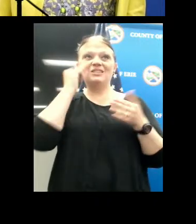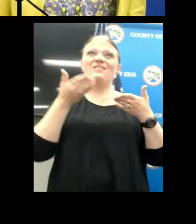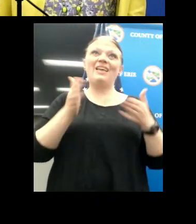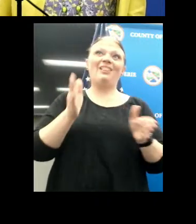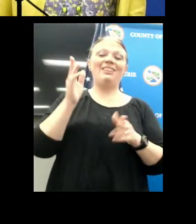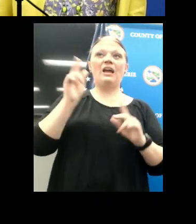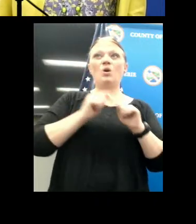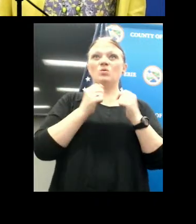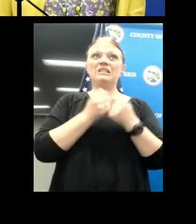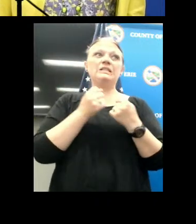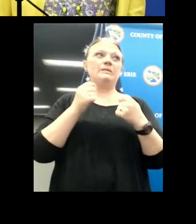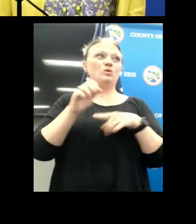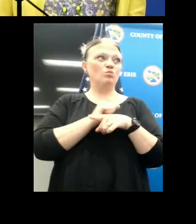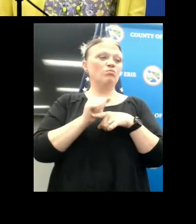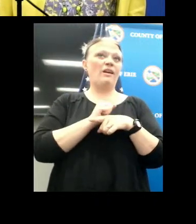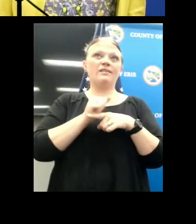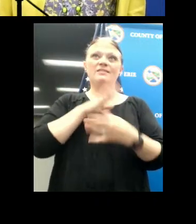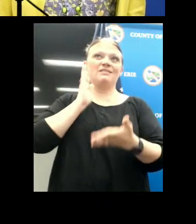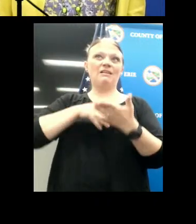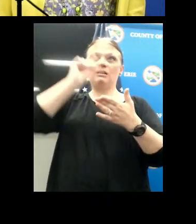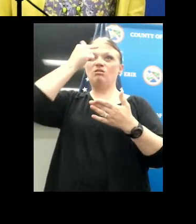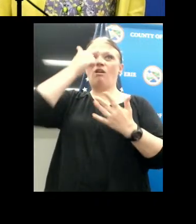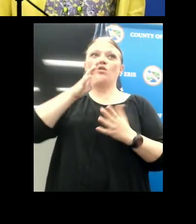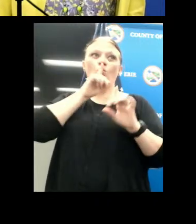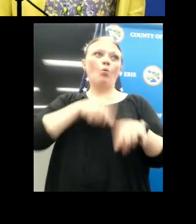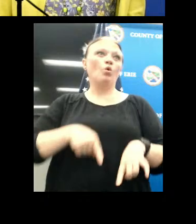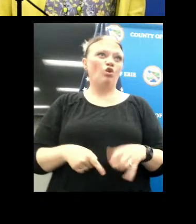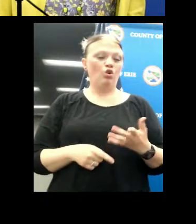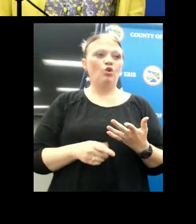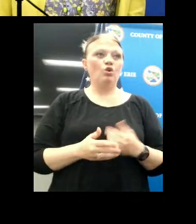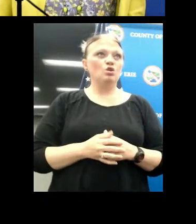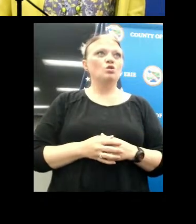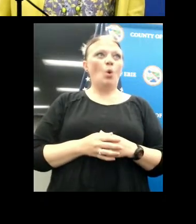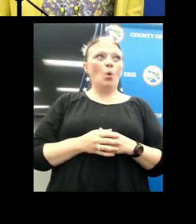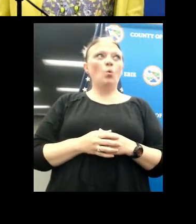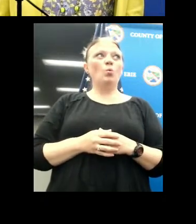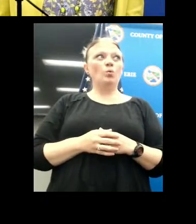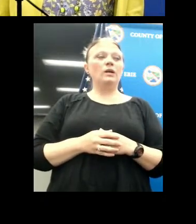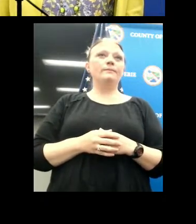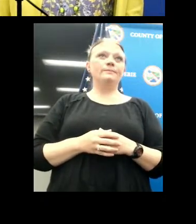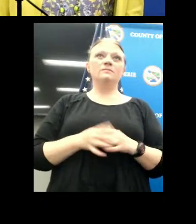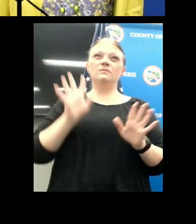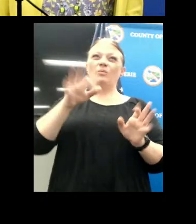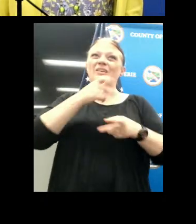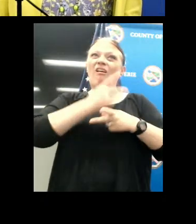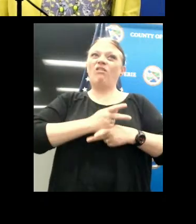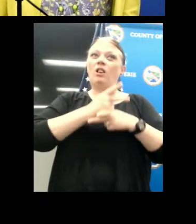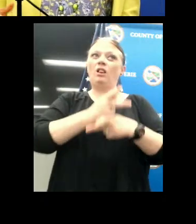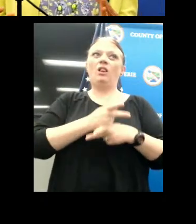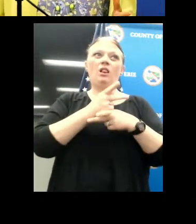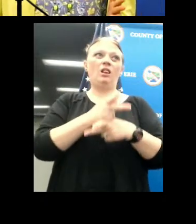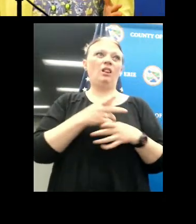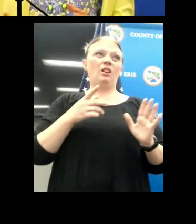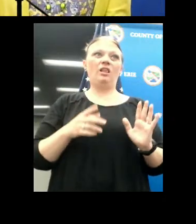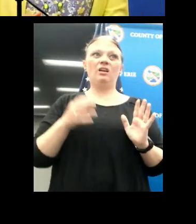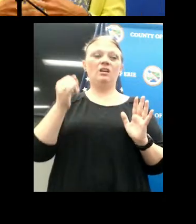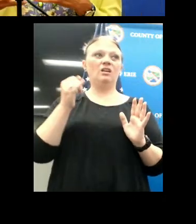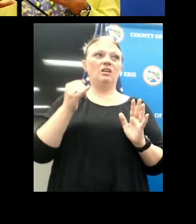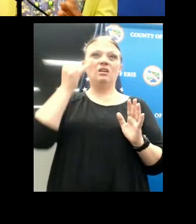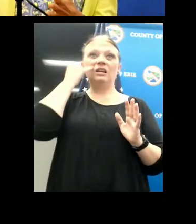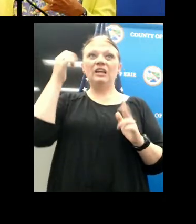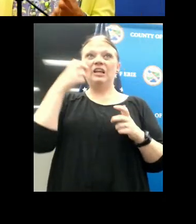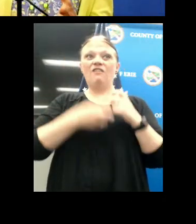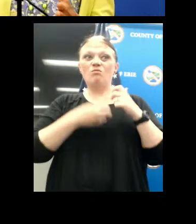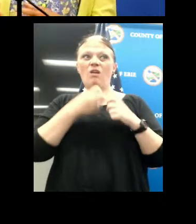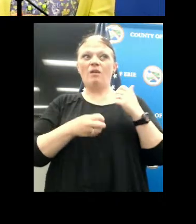practice in violation of the governor's orders. And so they just better be careful, because if there